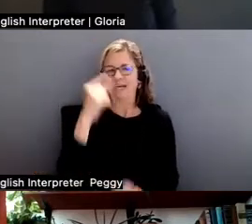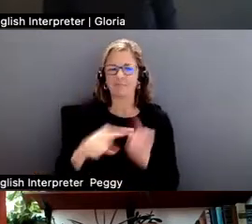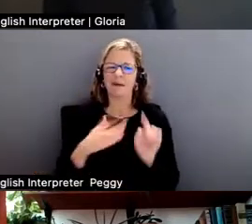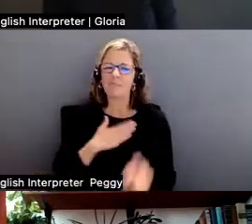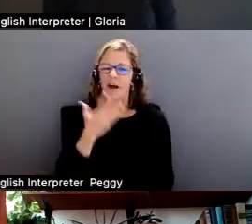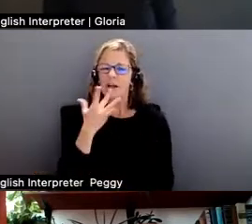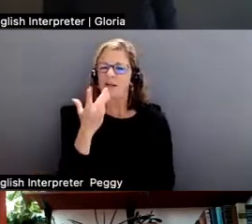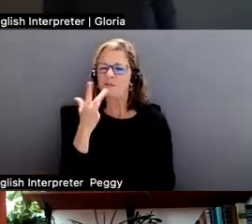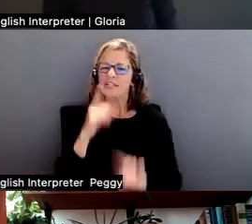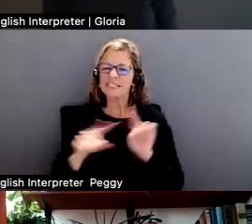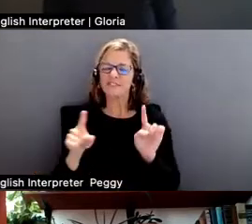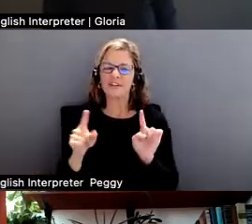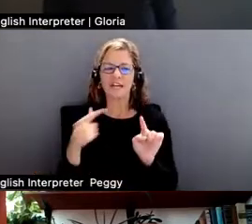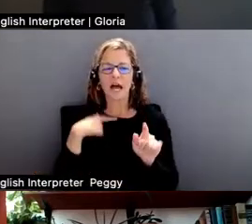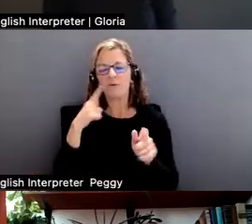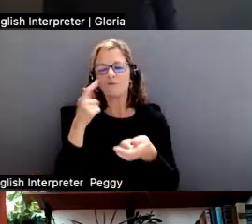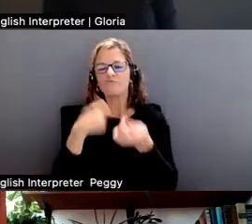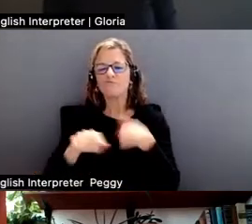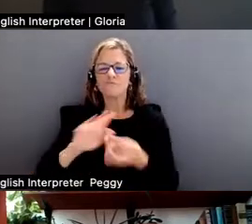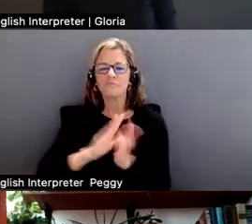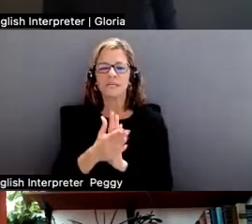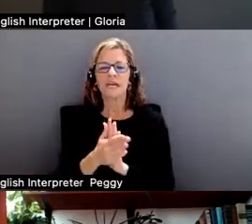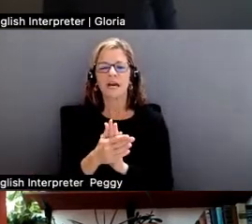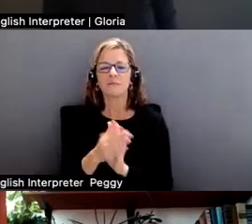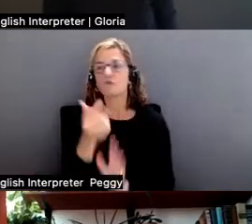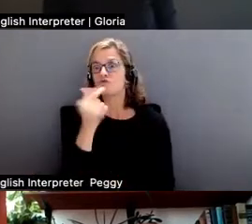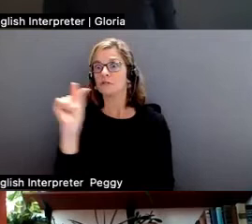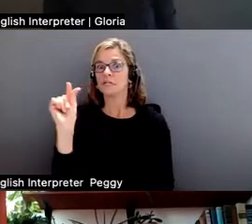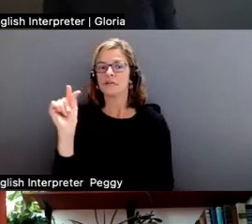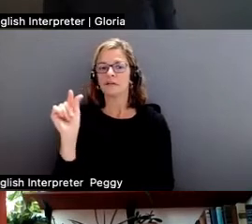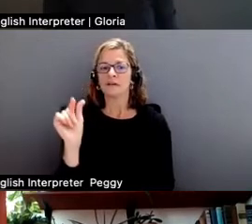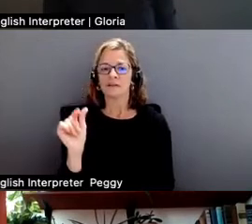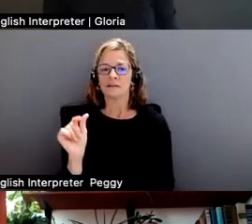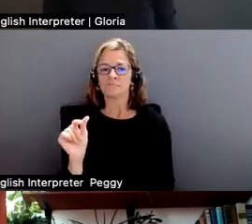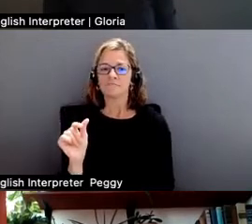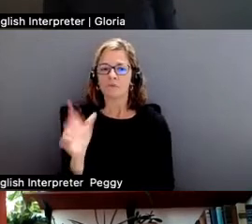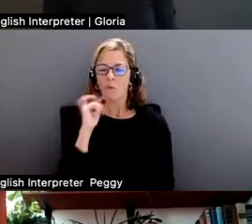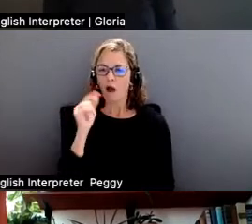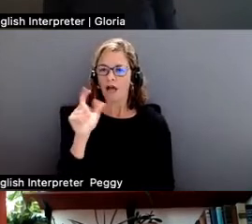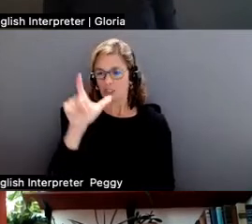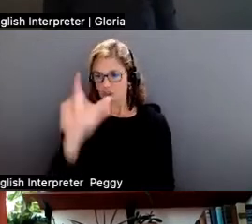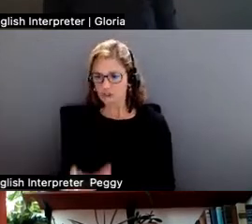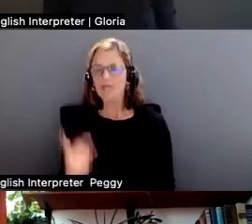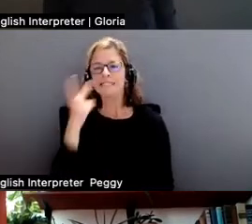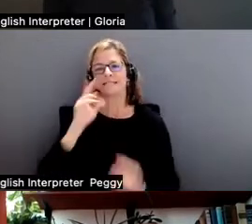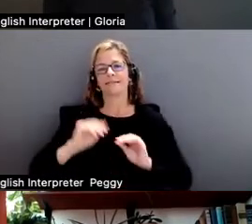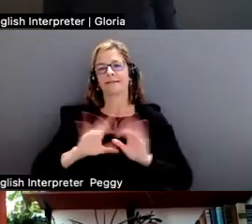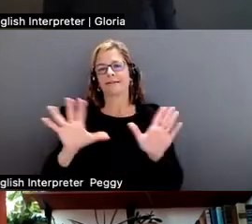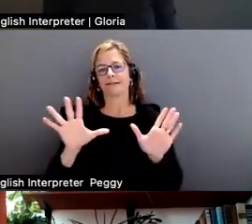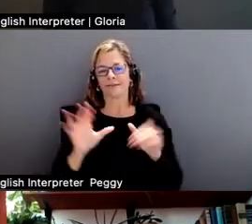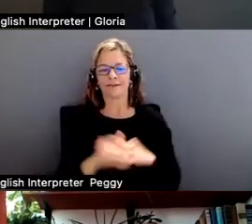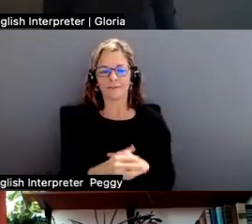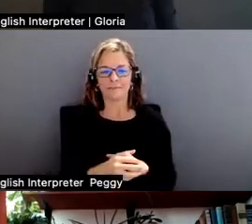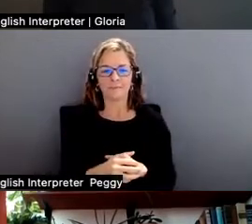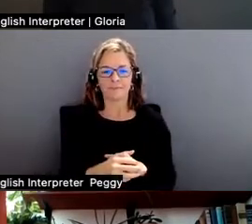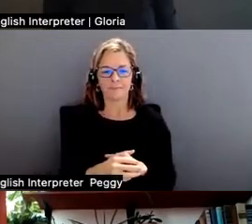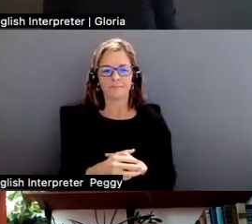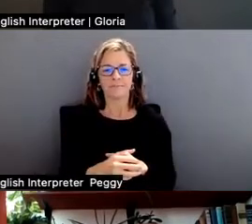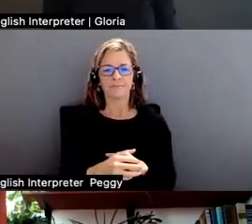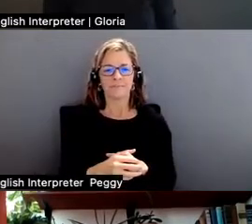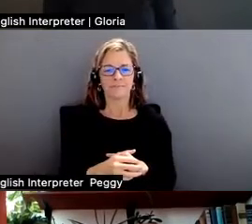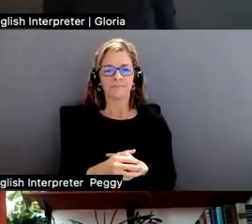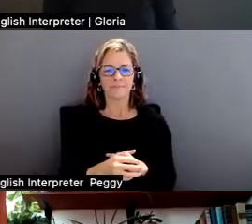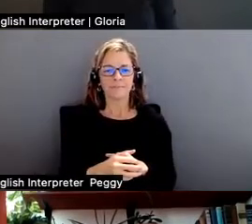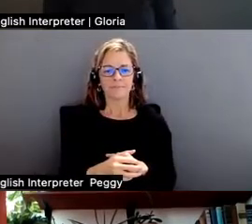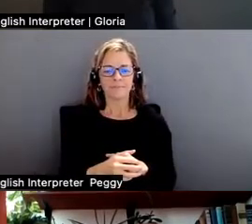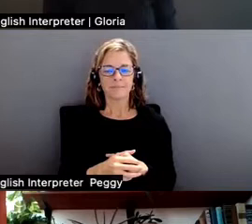it to dark green in order to make it easier for everybody to